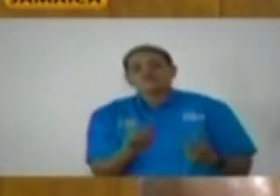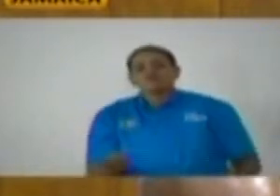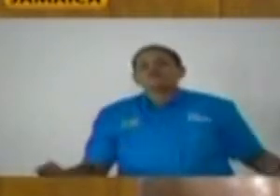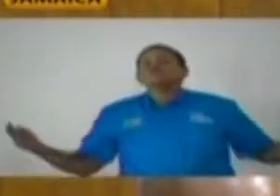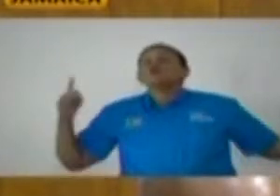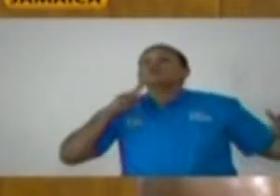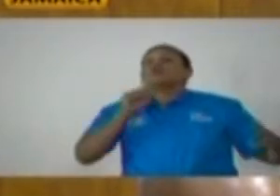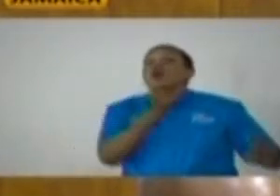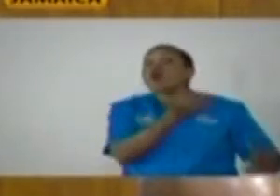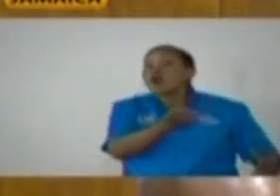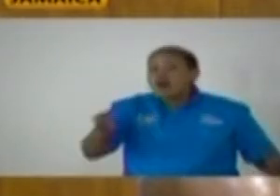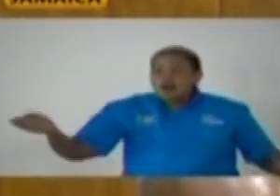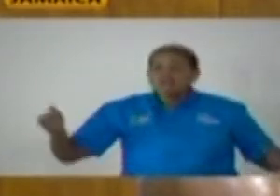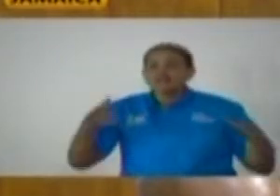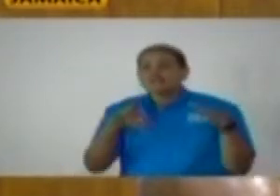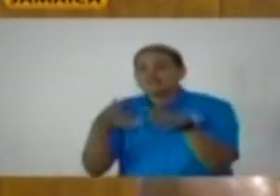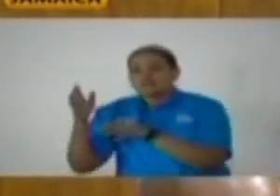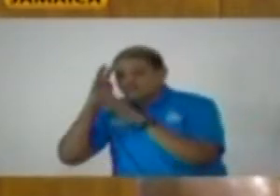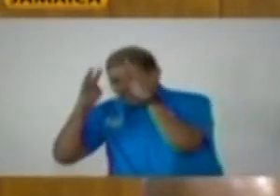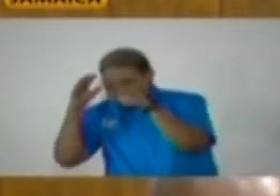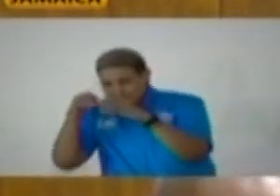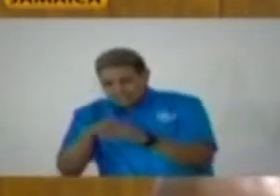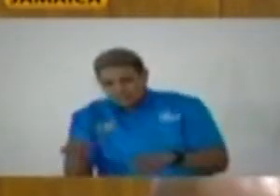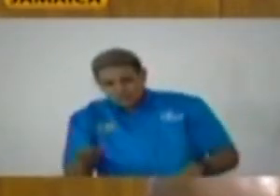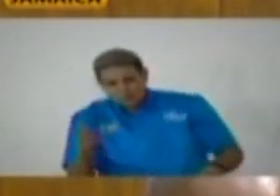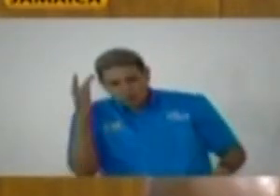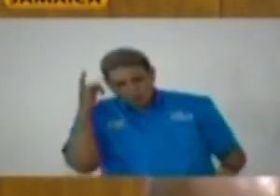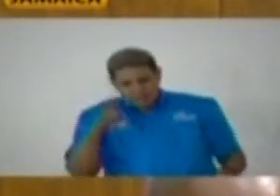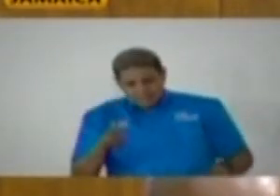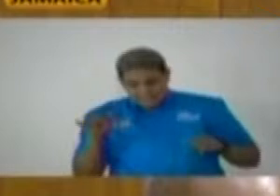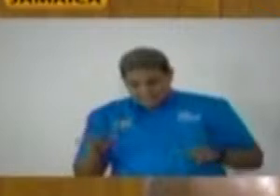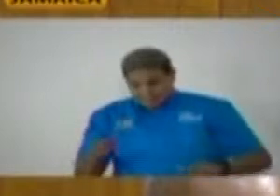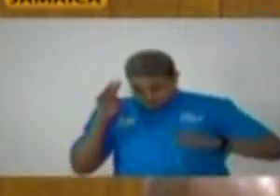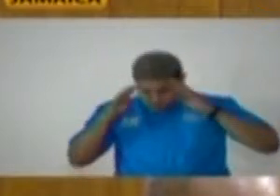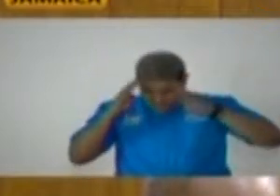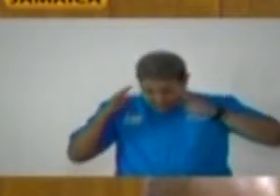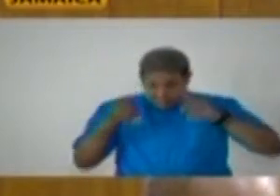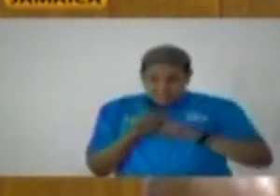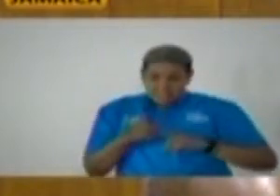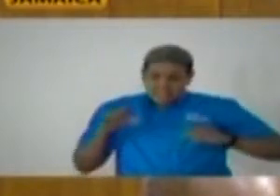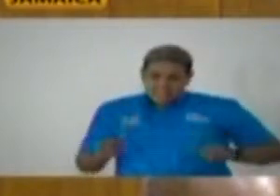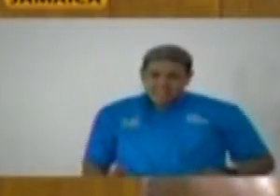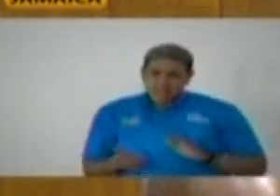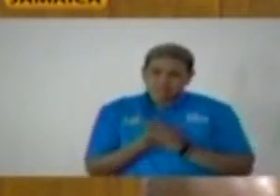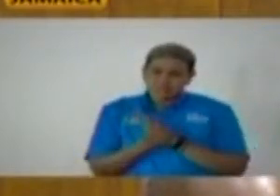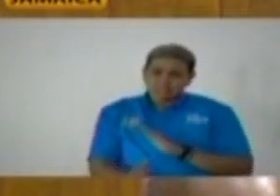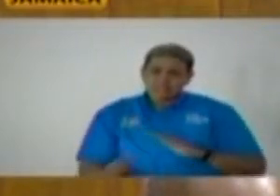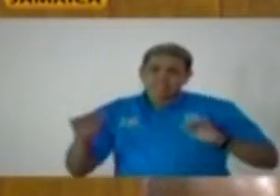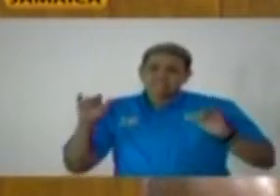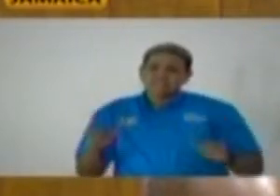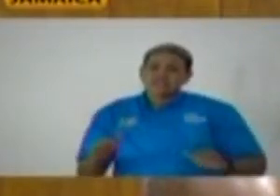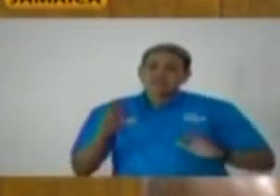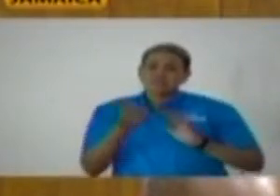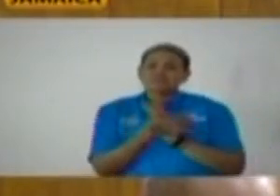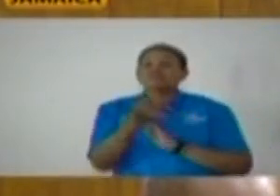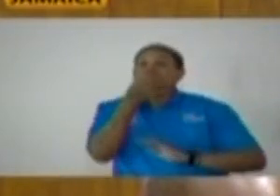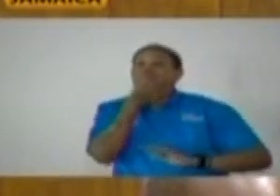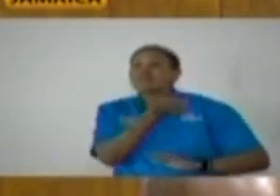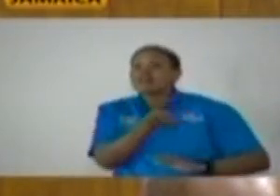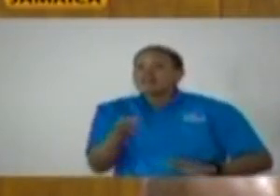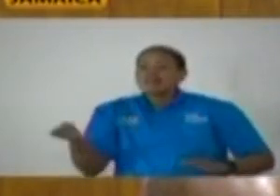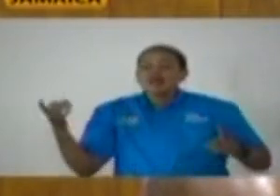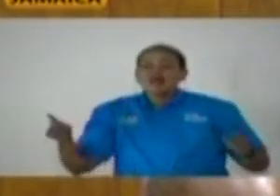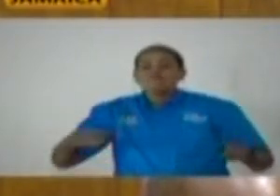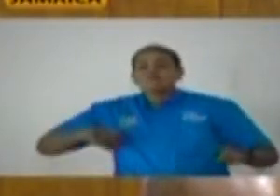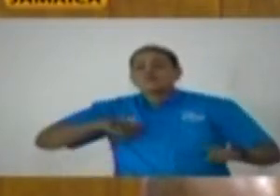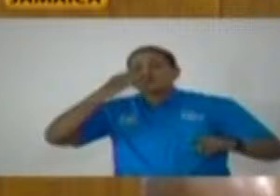resources to some of the other areas as well. Because the same creativity, the same skills, the same talent exists. And